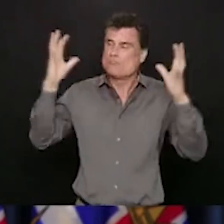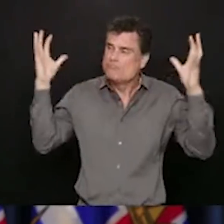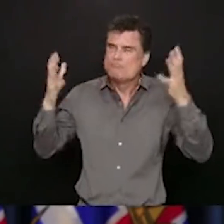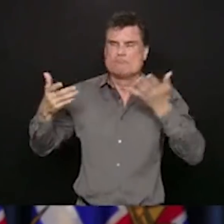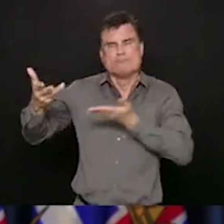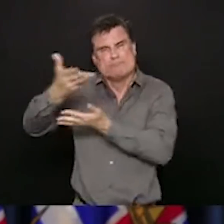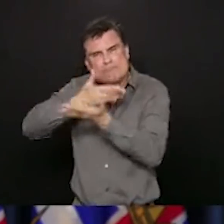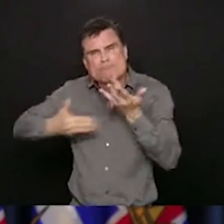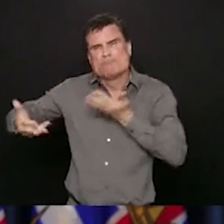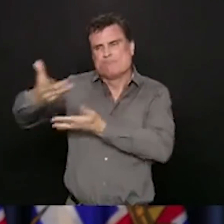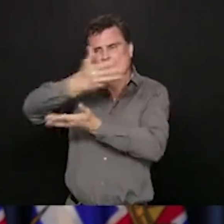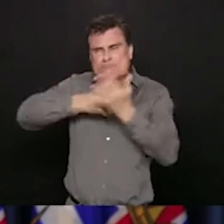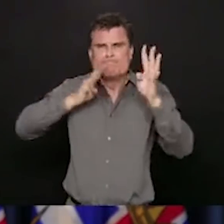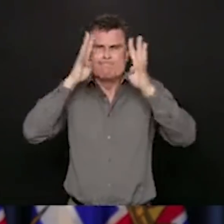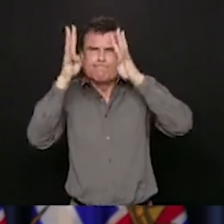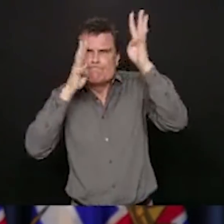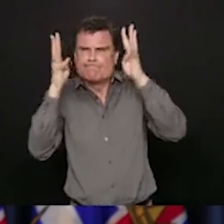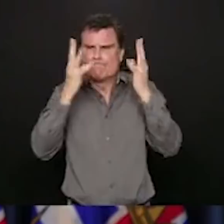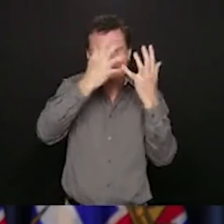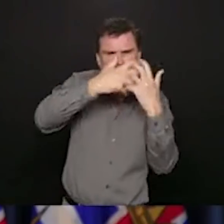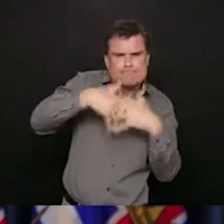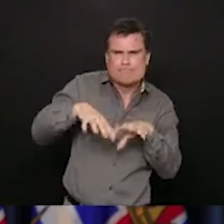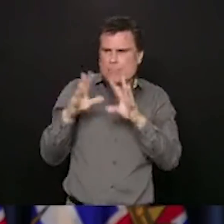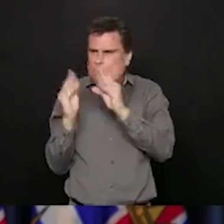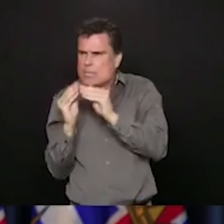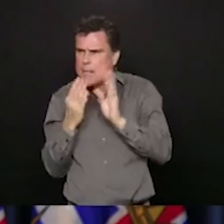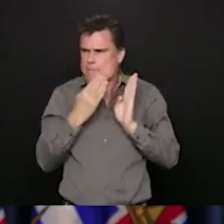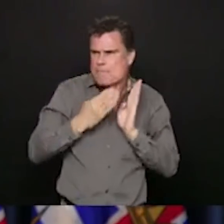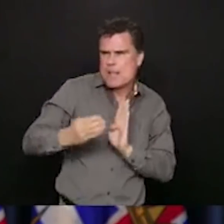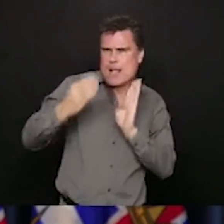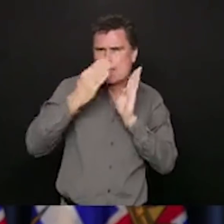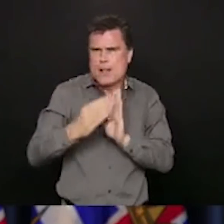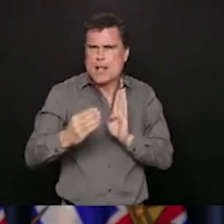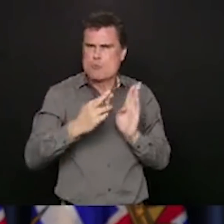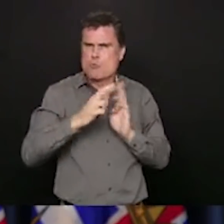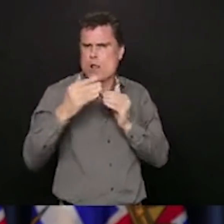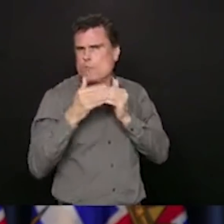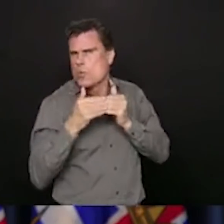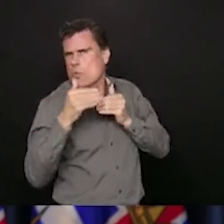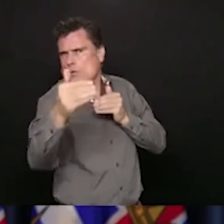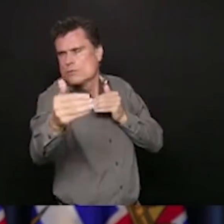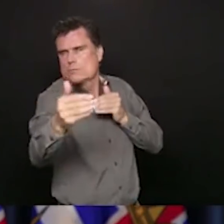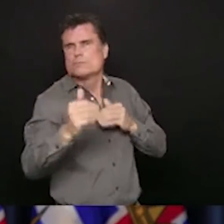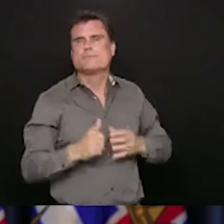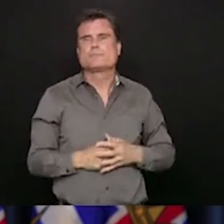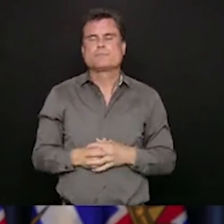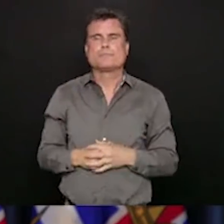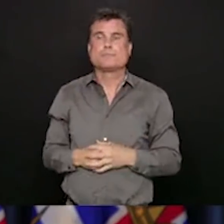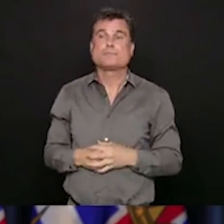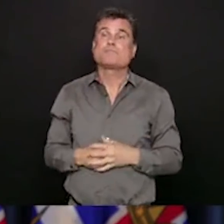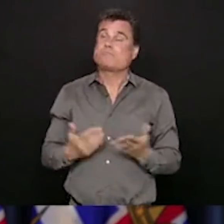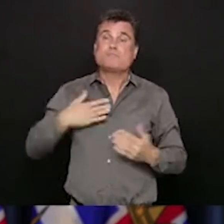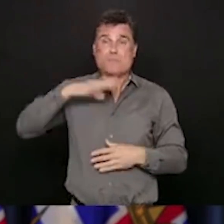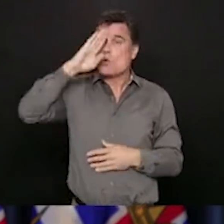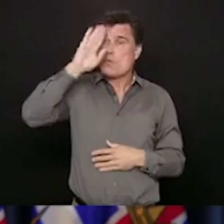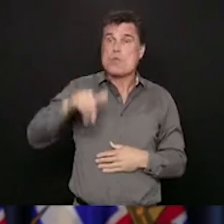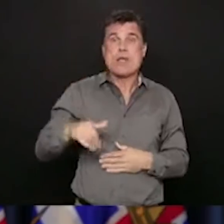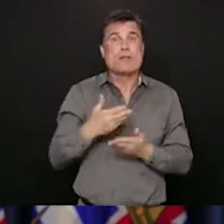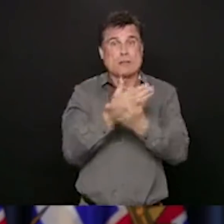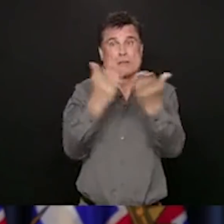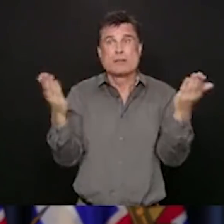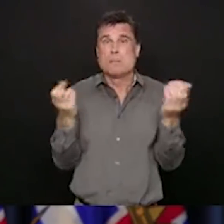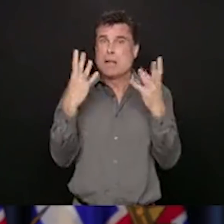expect us to do and as we are committed to doing. There's a whole host of other issues. I know there'll be many questions, but I wanted to just say